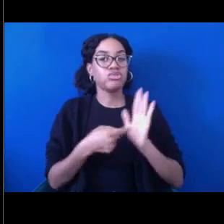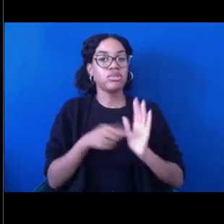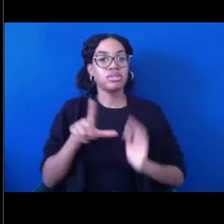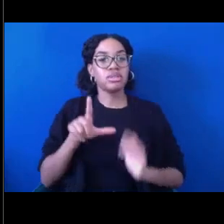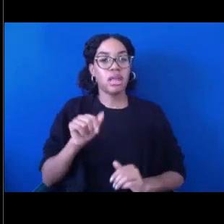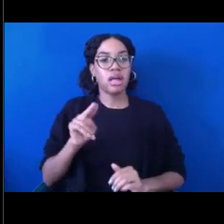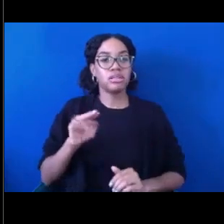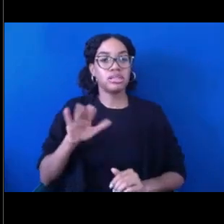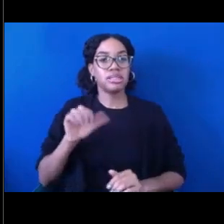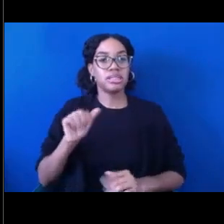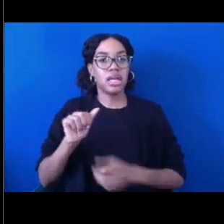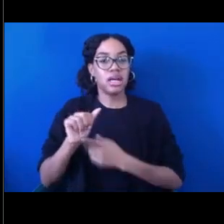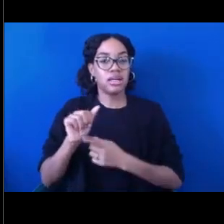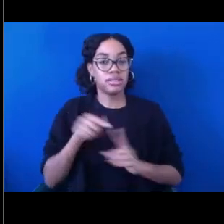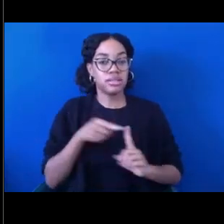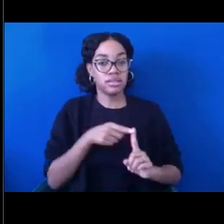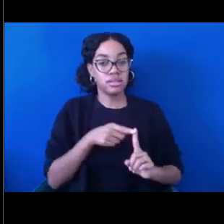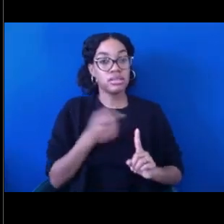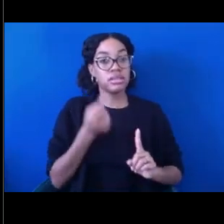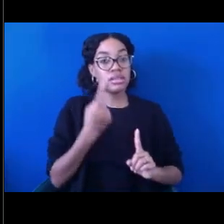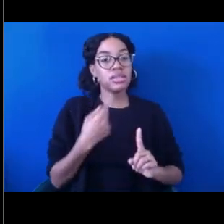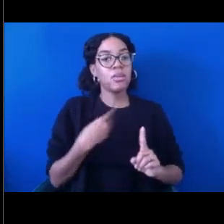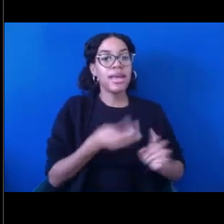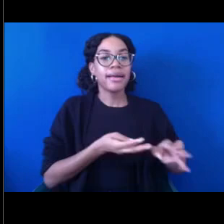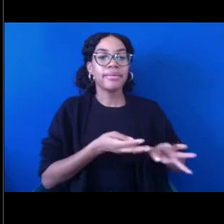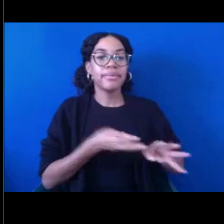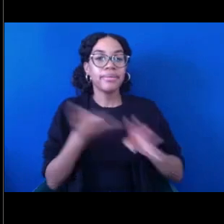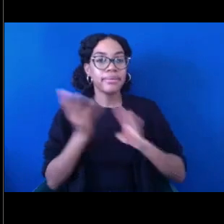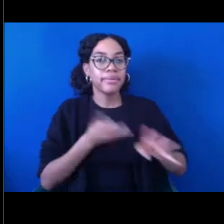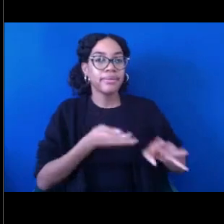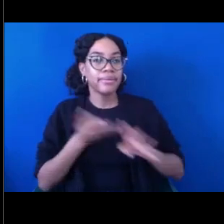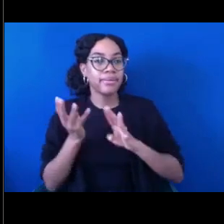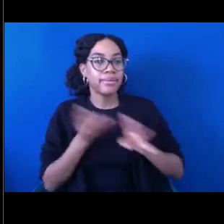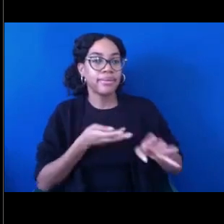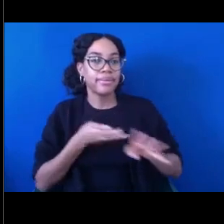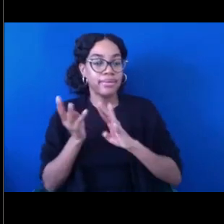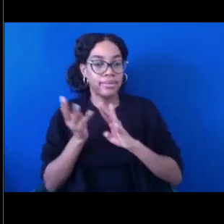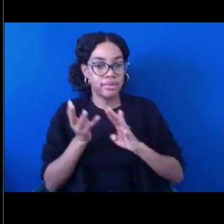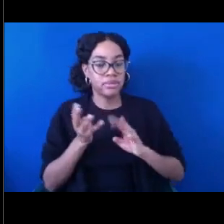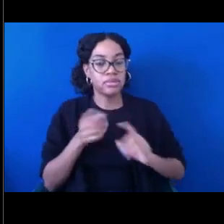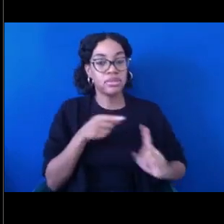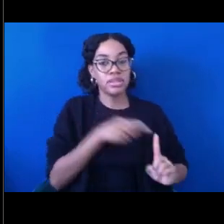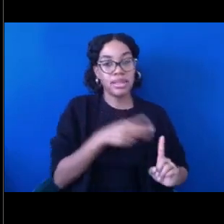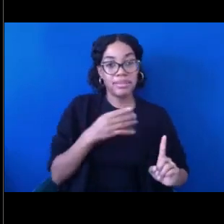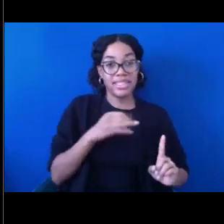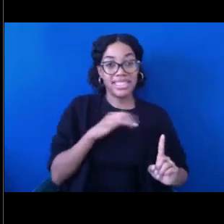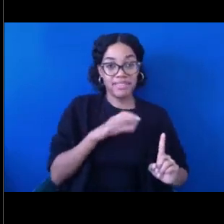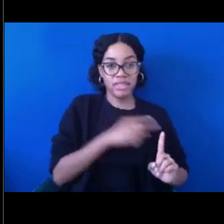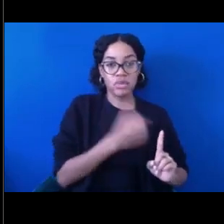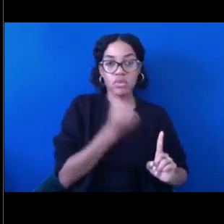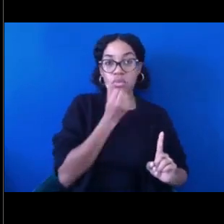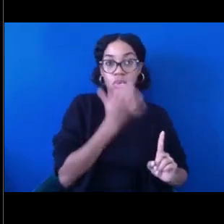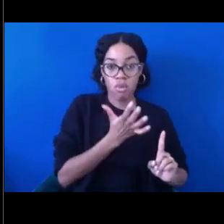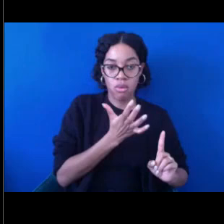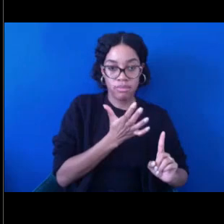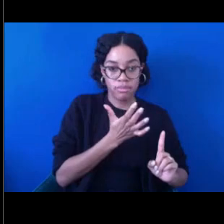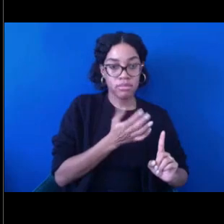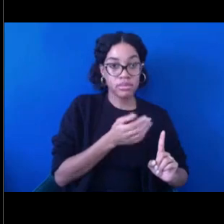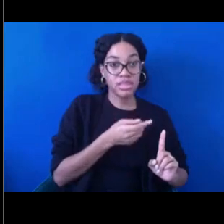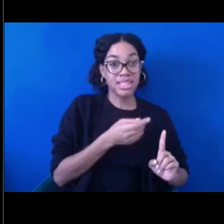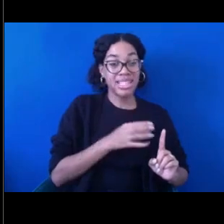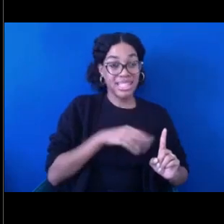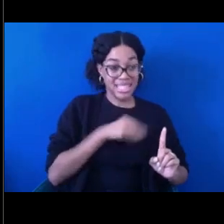stream originating from the Pacific. Remember, Pacific is warmer in that area. That's bringing all that warm, moist